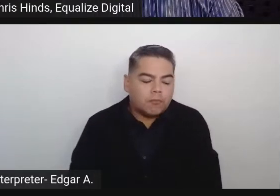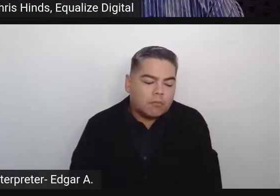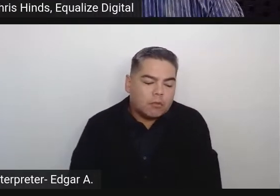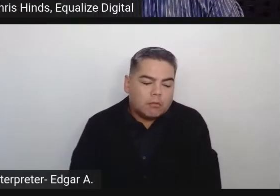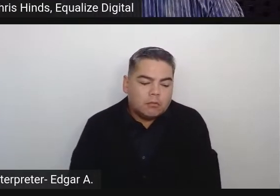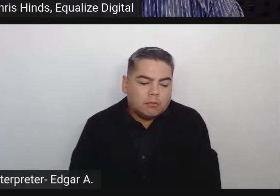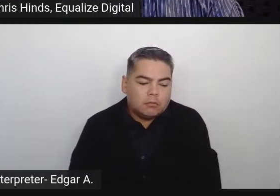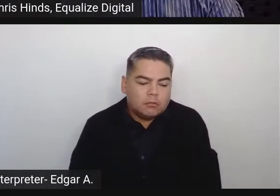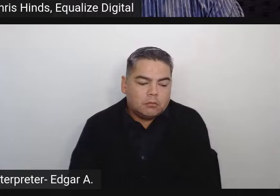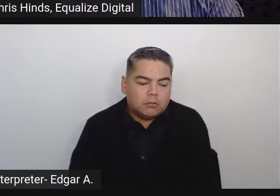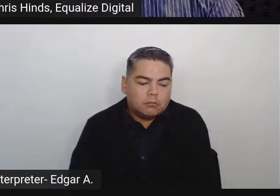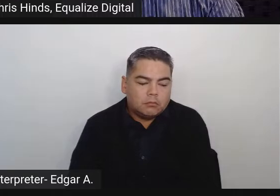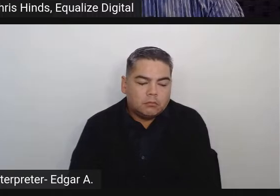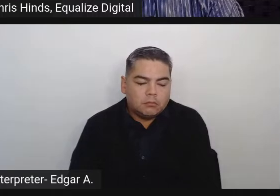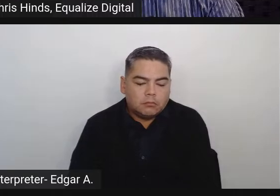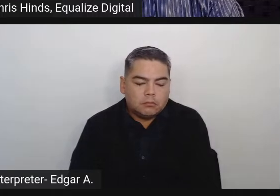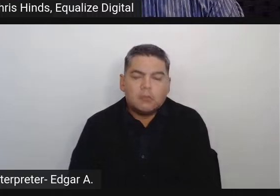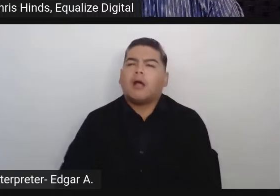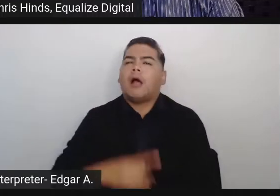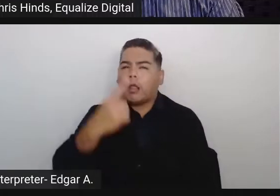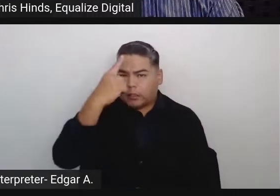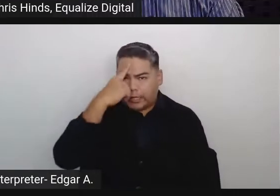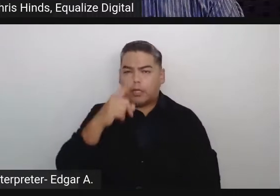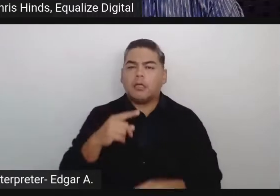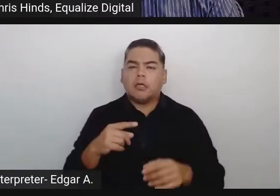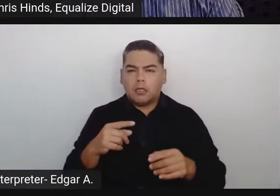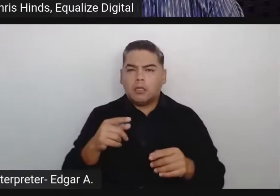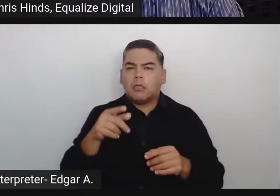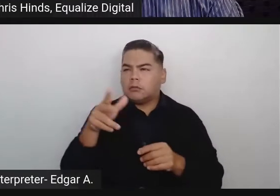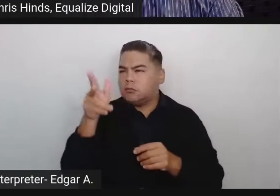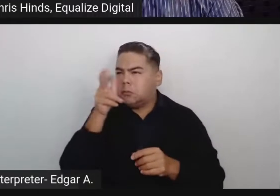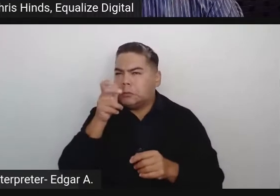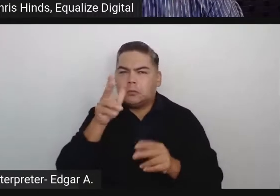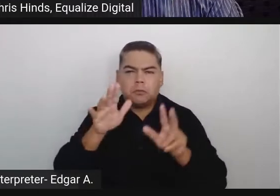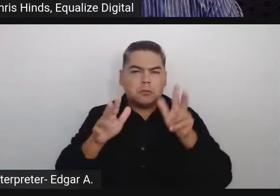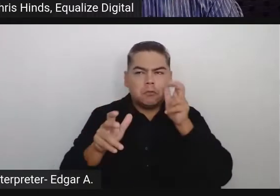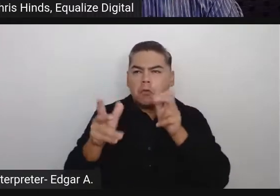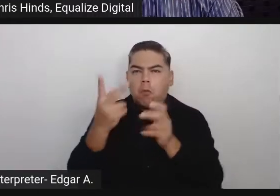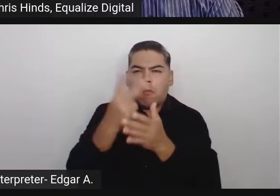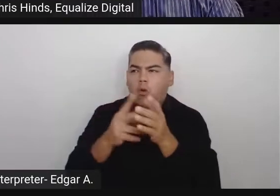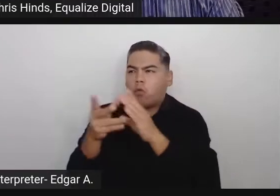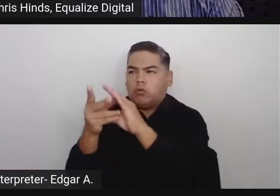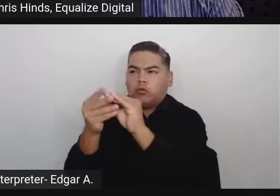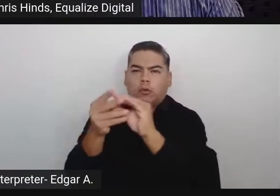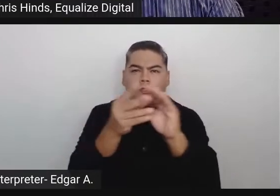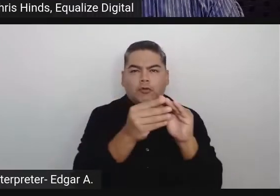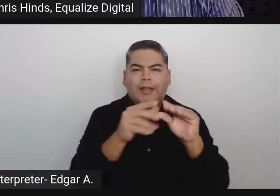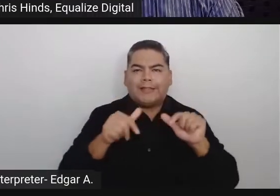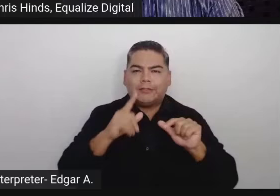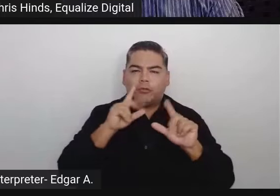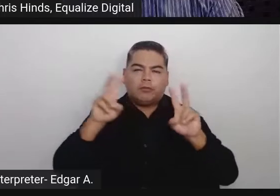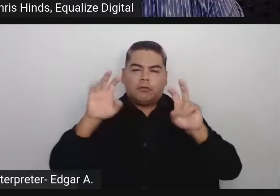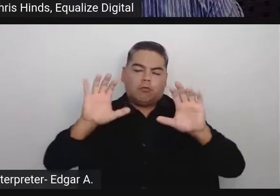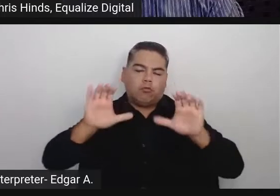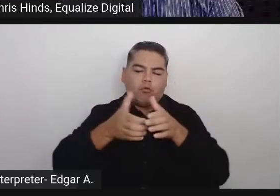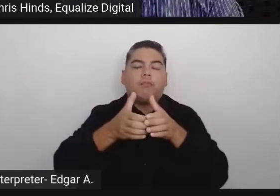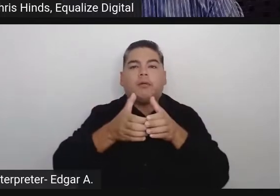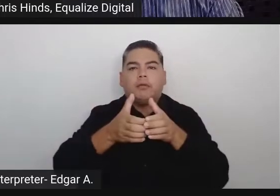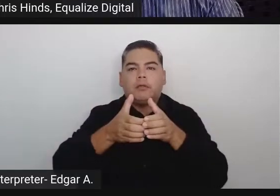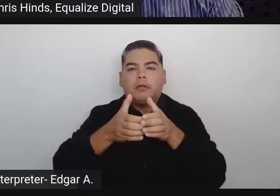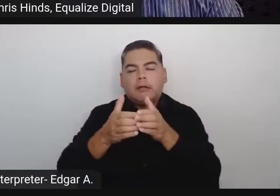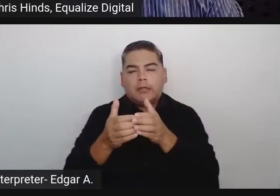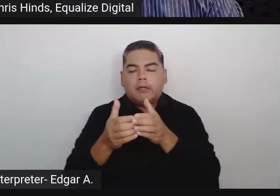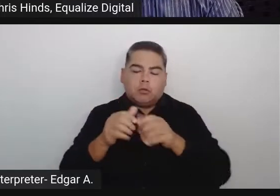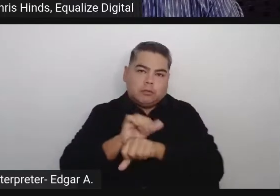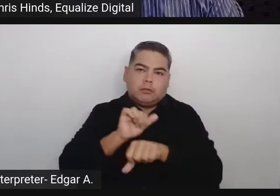from both of you is like, this is really a group effort, and thus it's simultaneously very difficult and in some